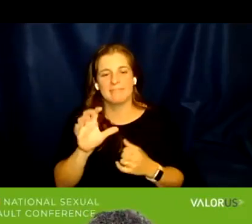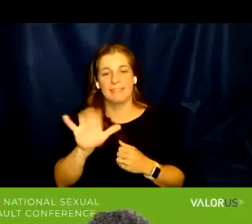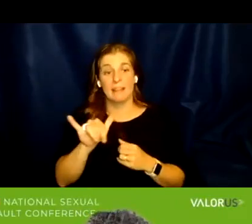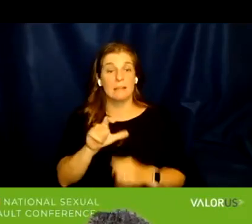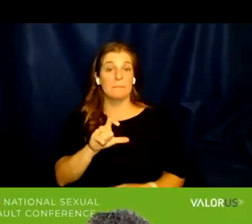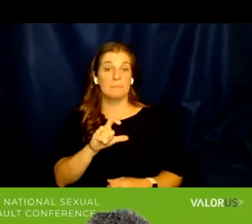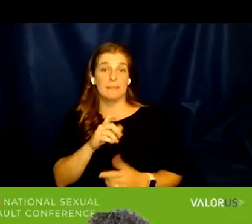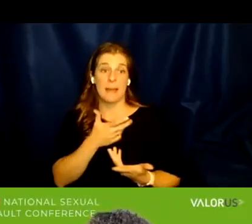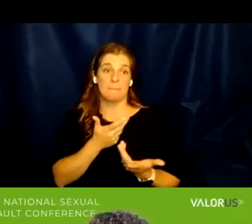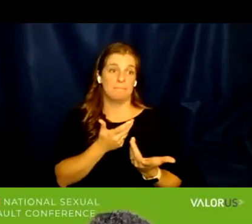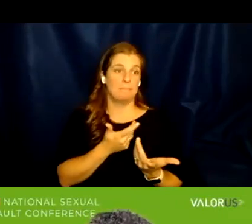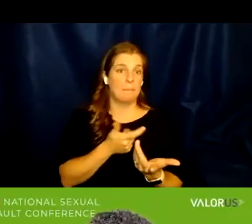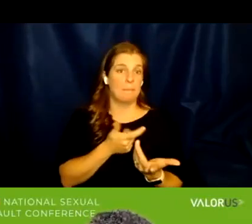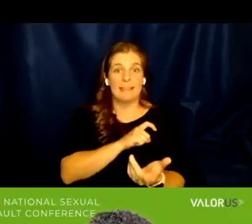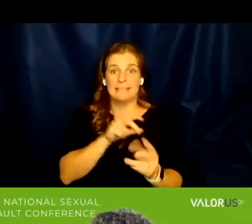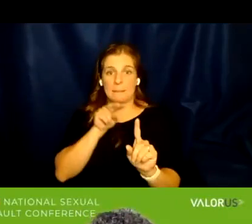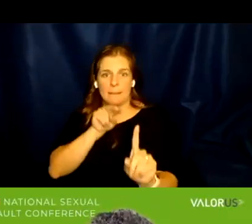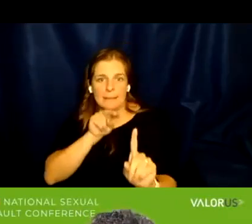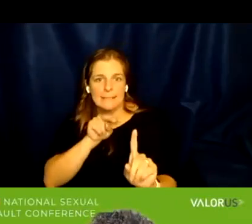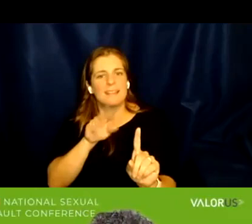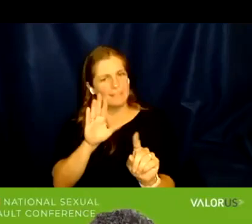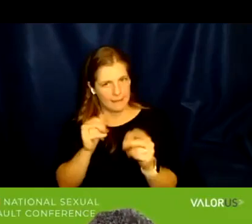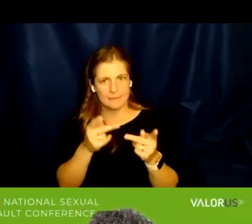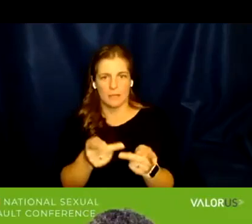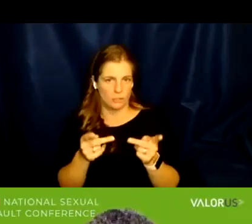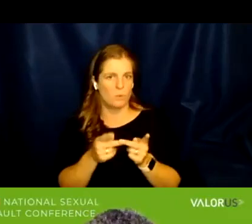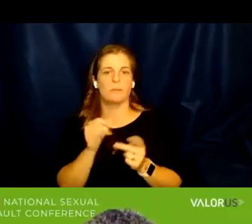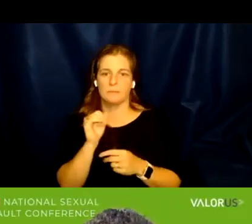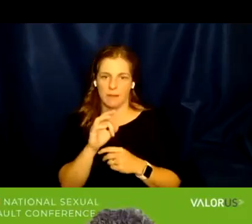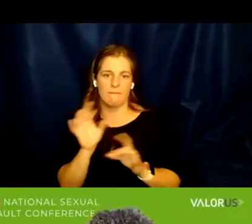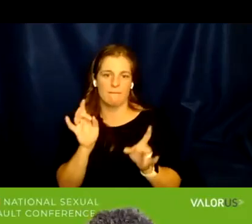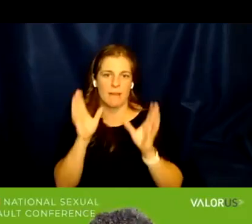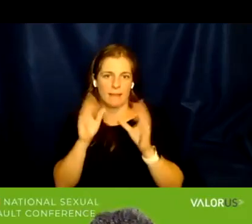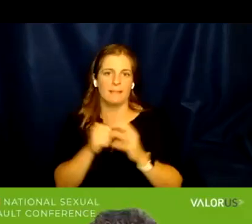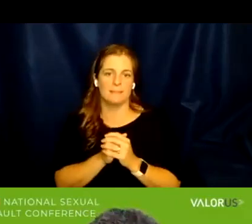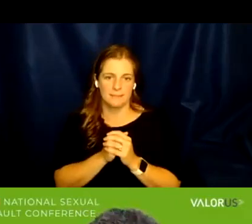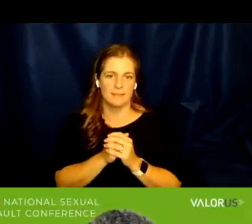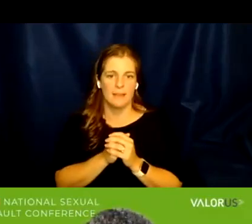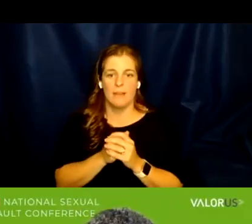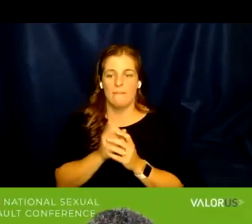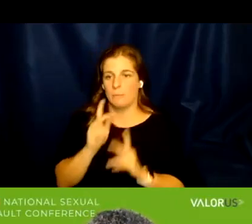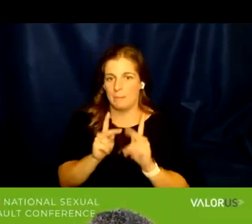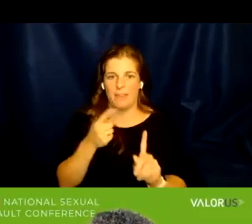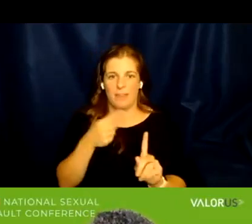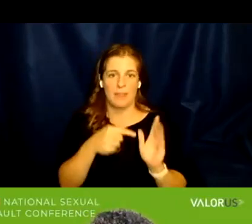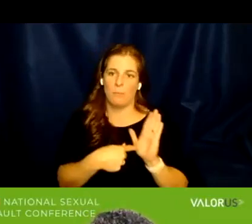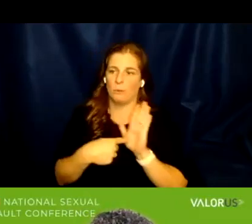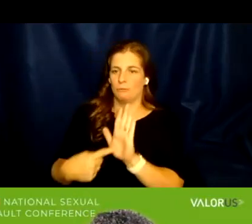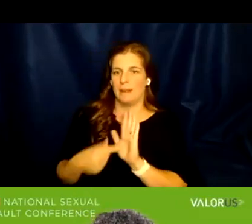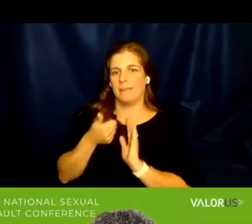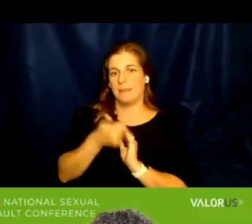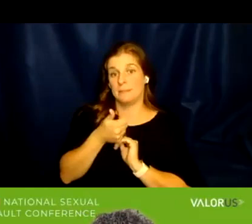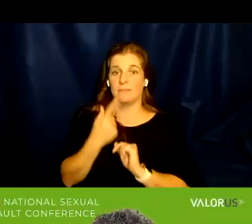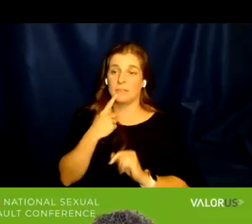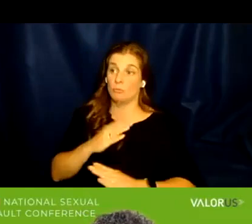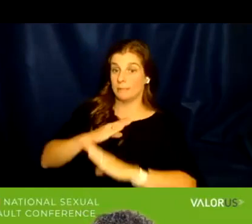policing is a source of violence for people who we think of or who they portray themselves as protecting.